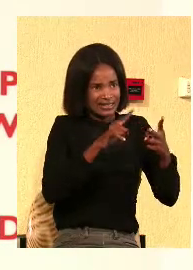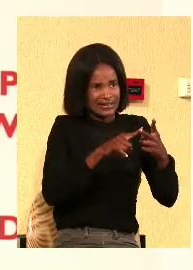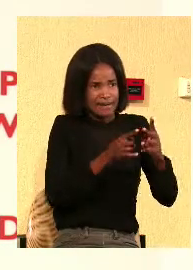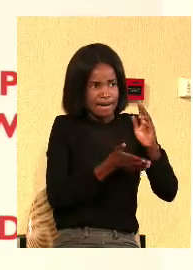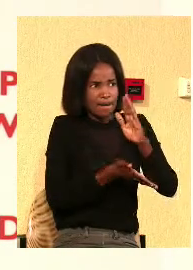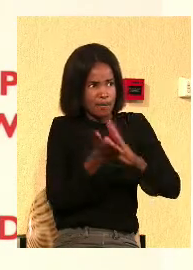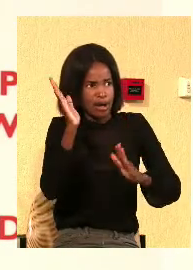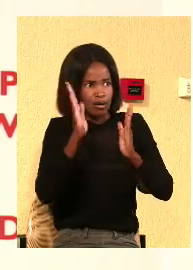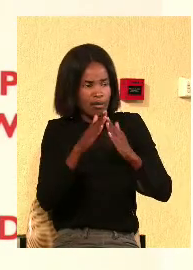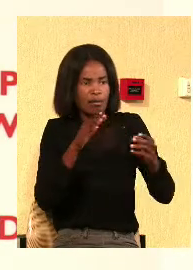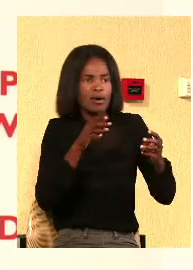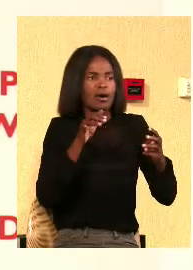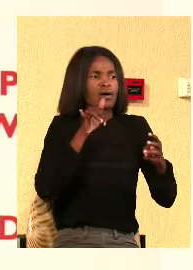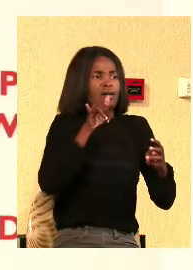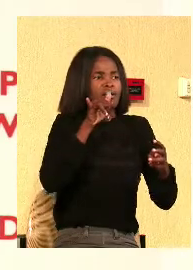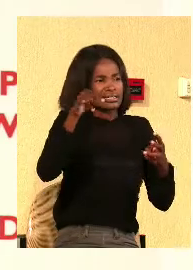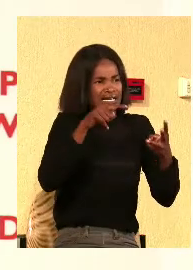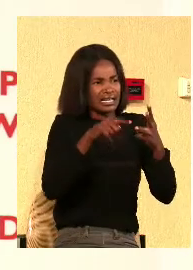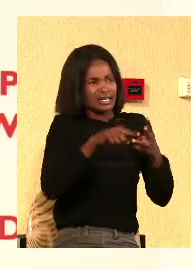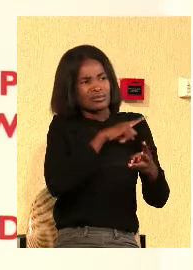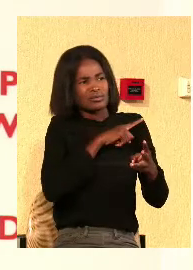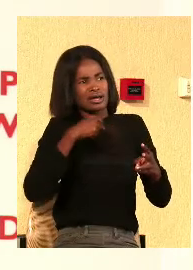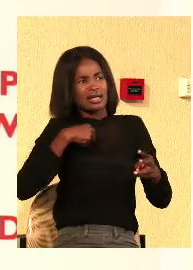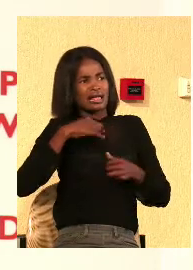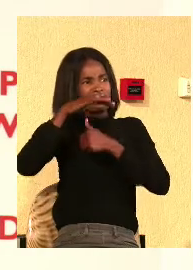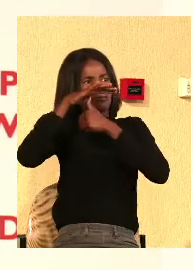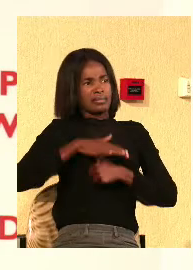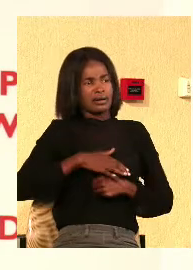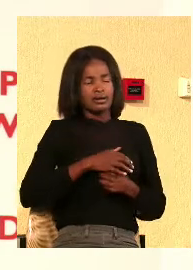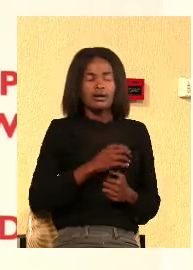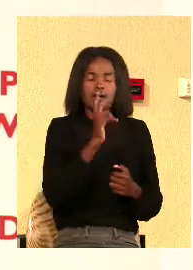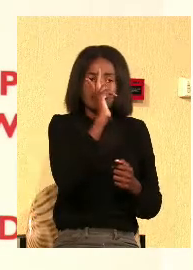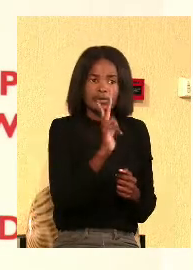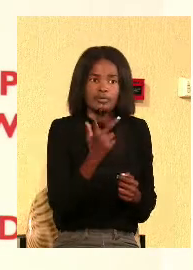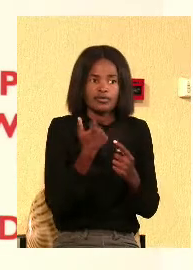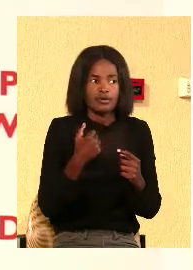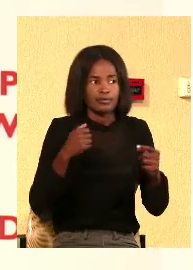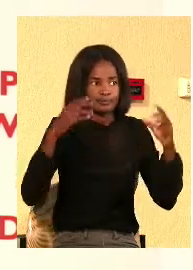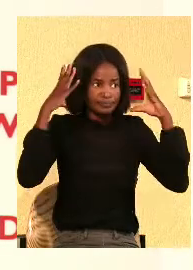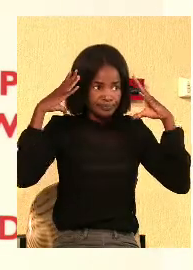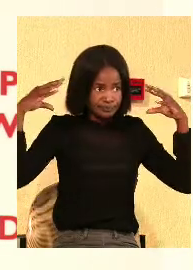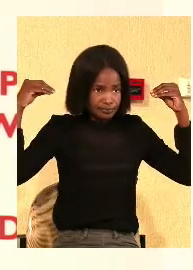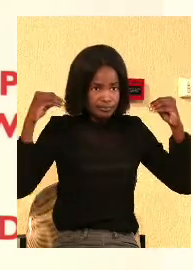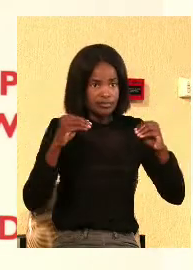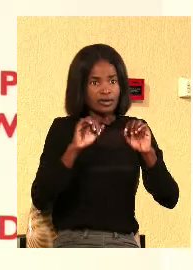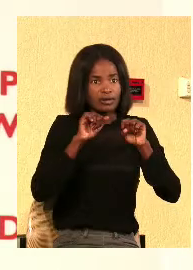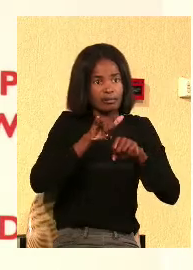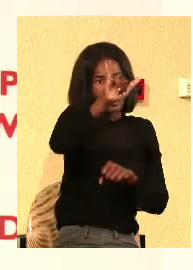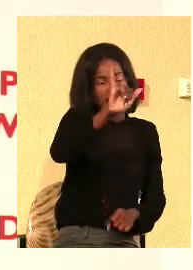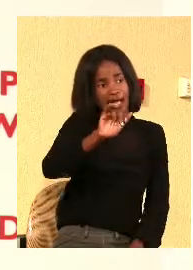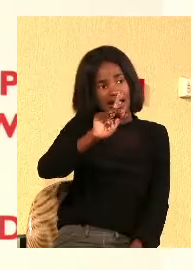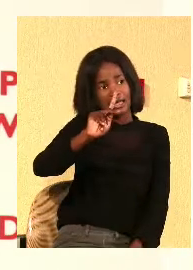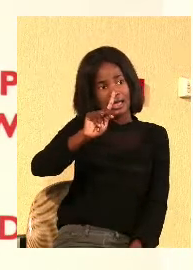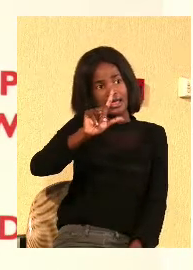about 40 passengers, Namibian passengers who came in from Amsterdam with KLM. It